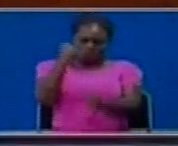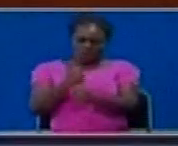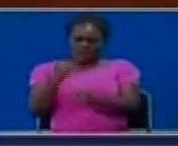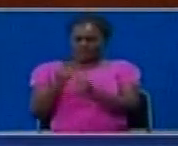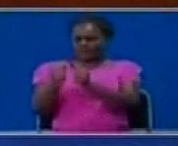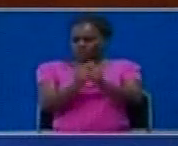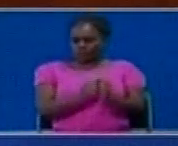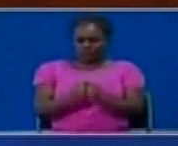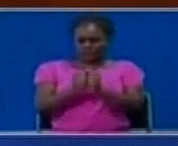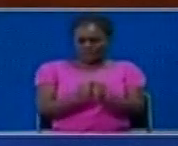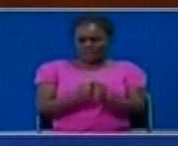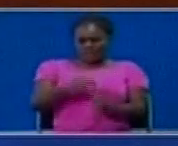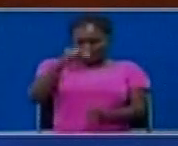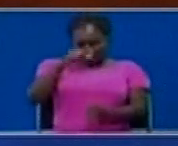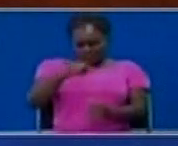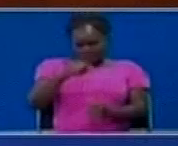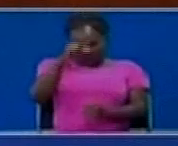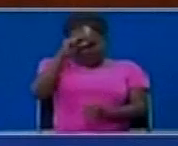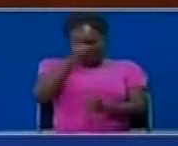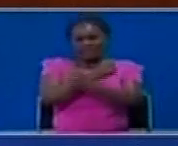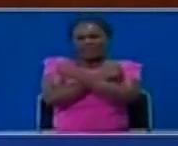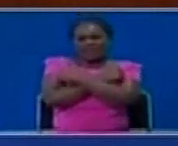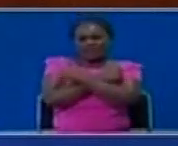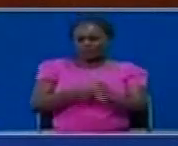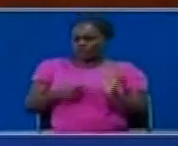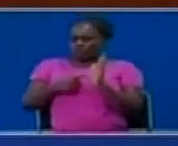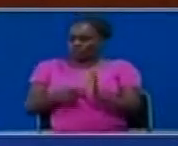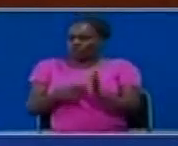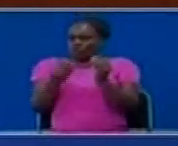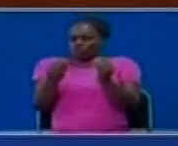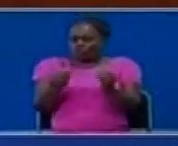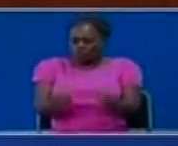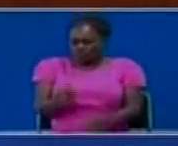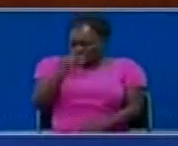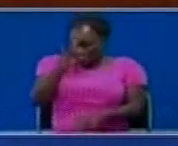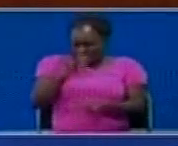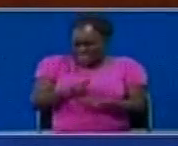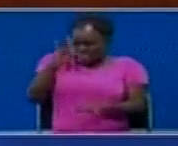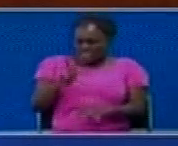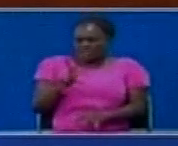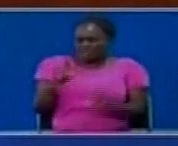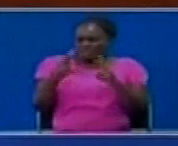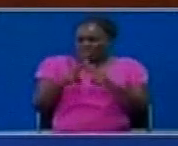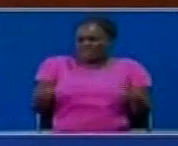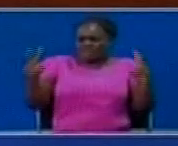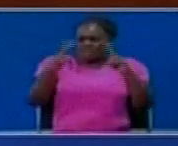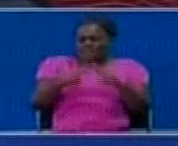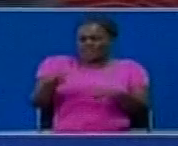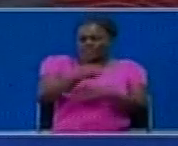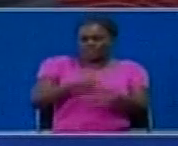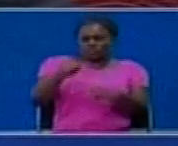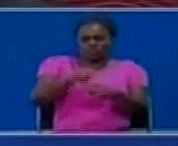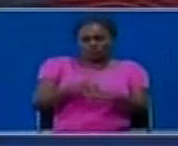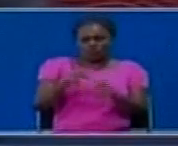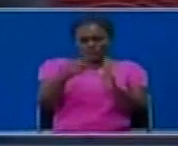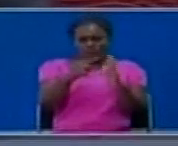the statesmanship that we have displayed in handling a very sensitive national matter. If